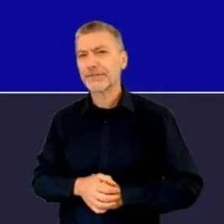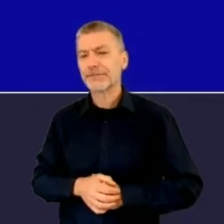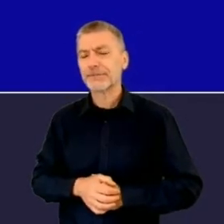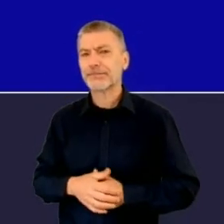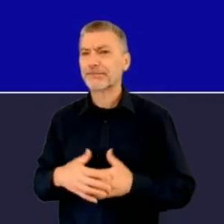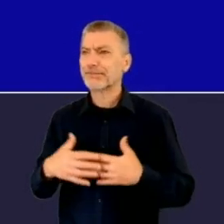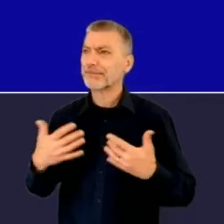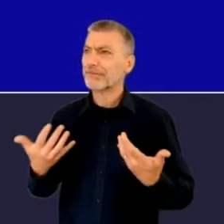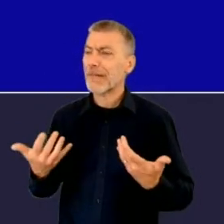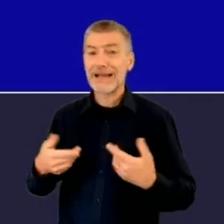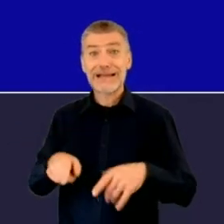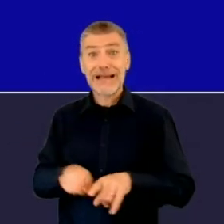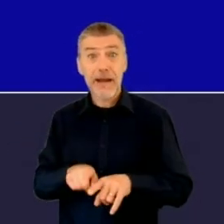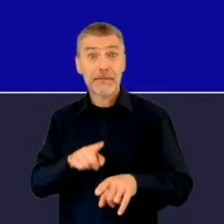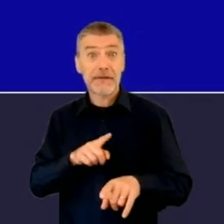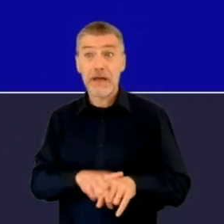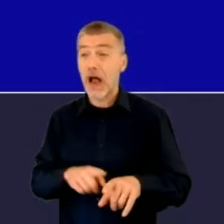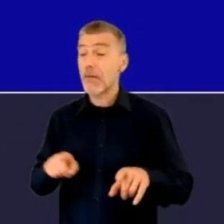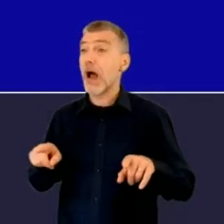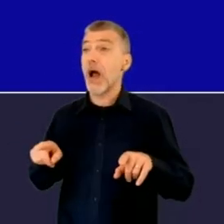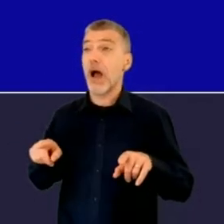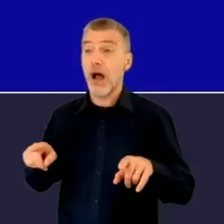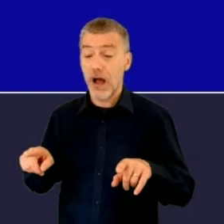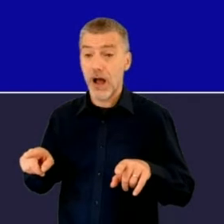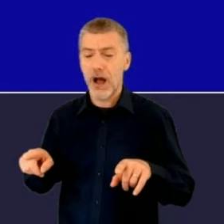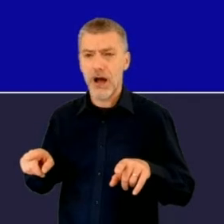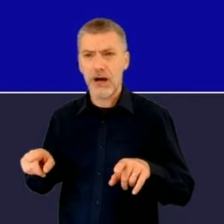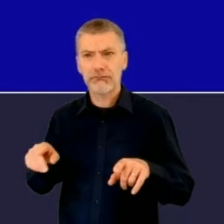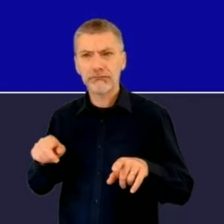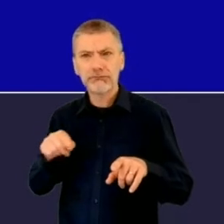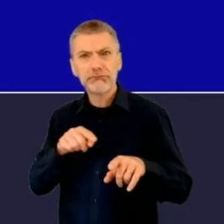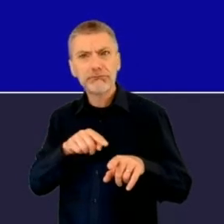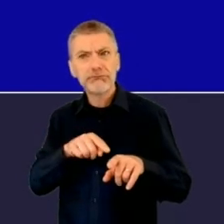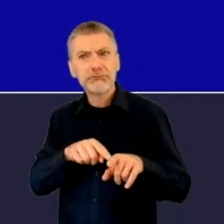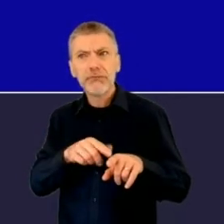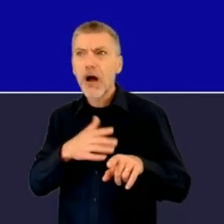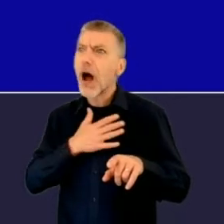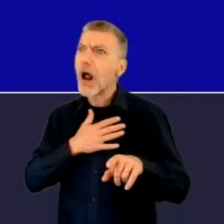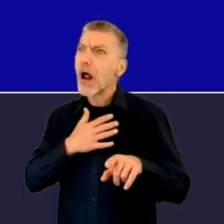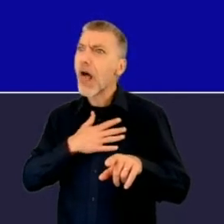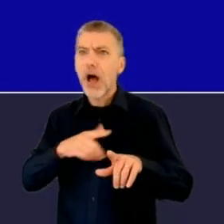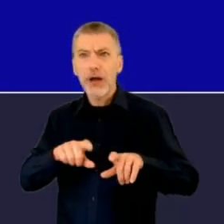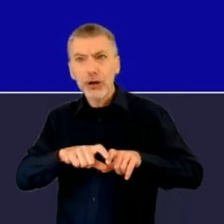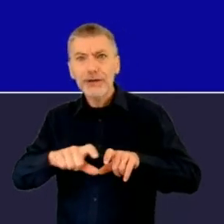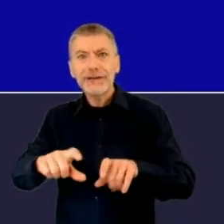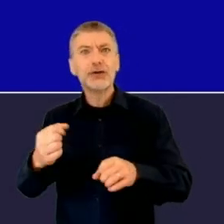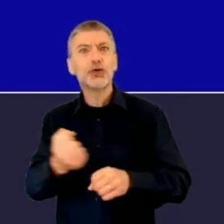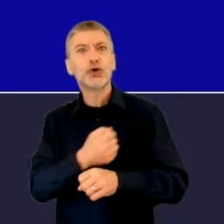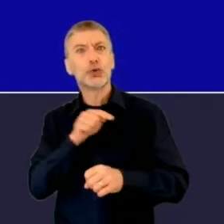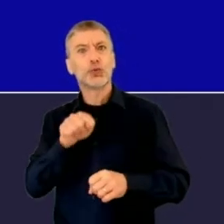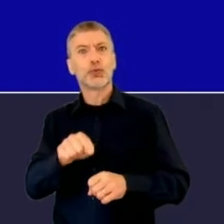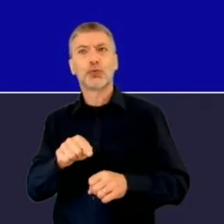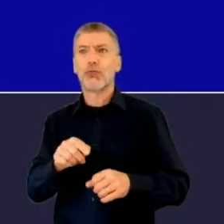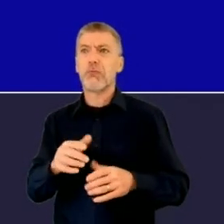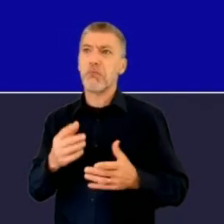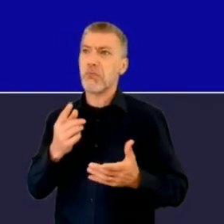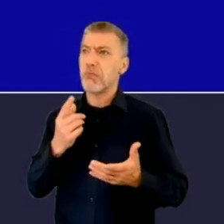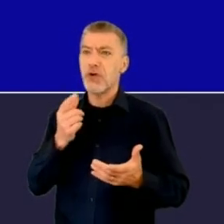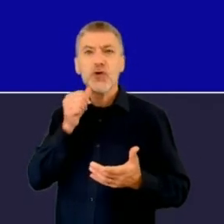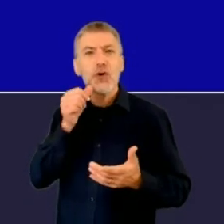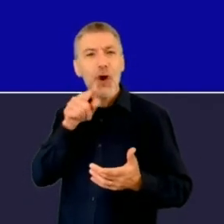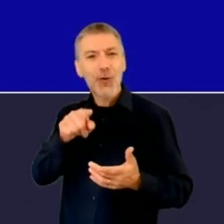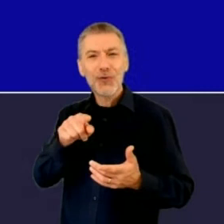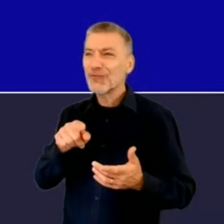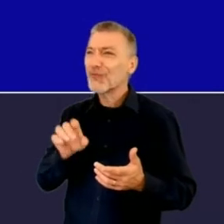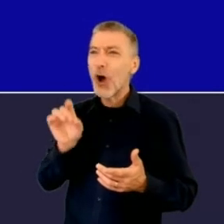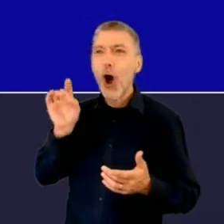time as continuing to do a lot of things that we like doing today. So for example, when you go on your holidays, when you